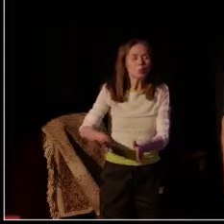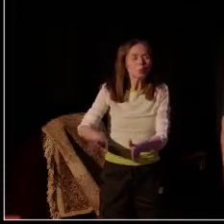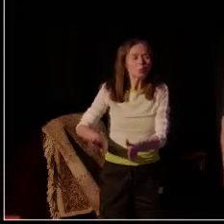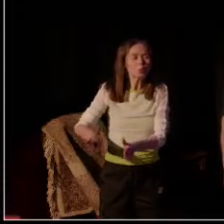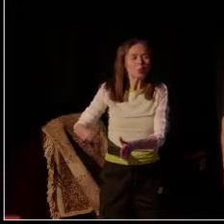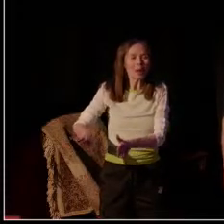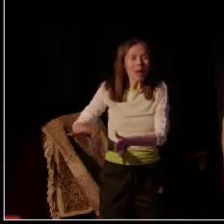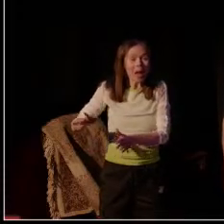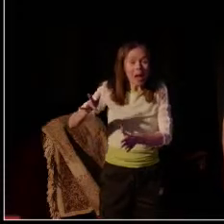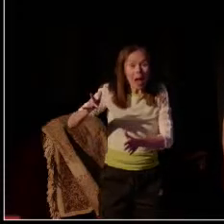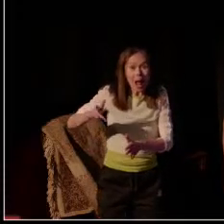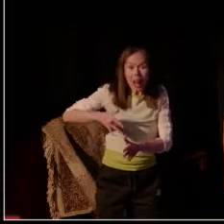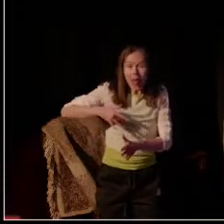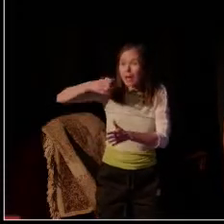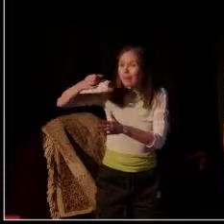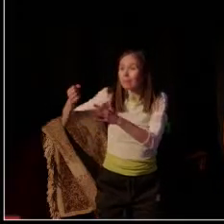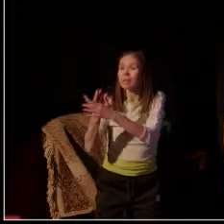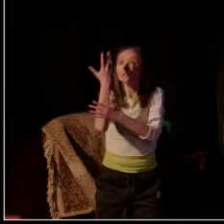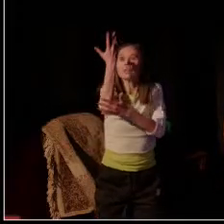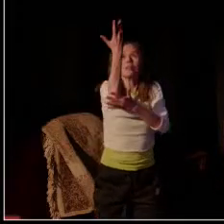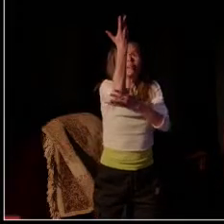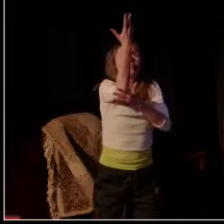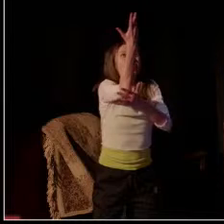dear life redeems you.